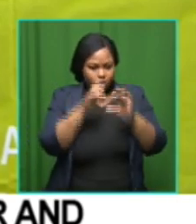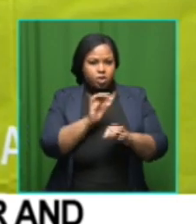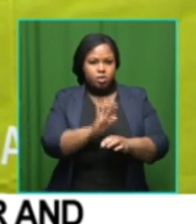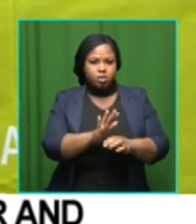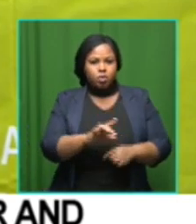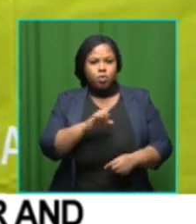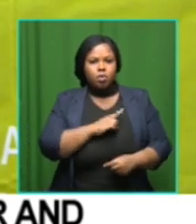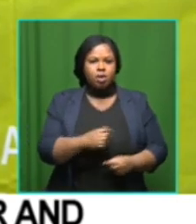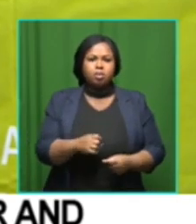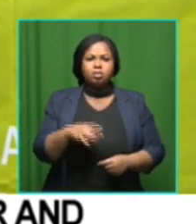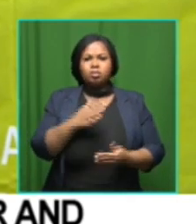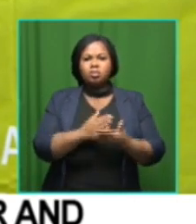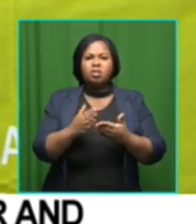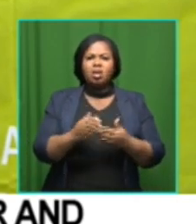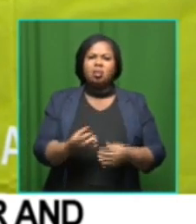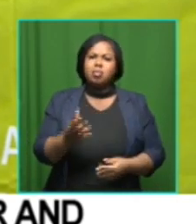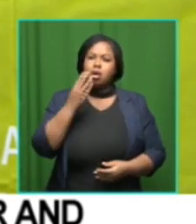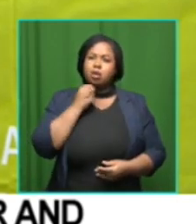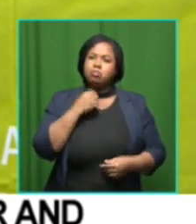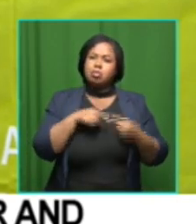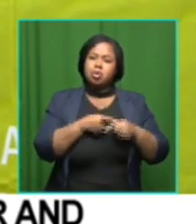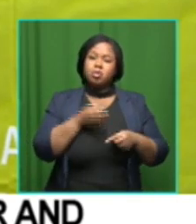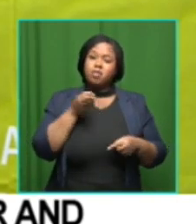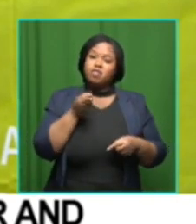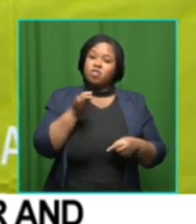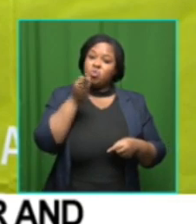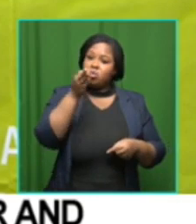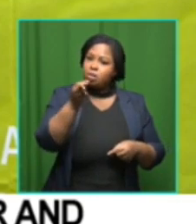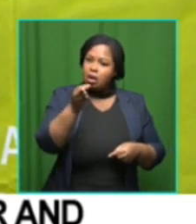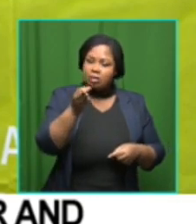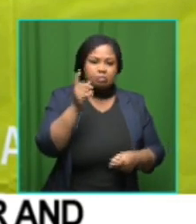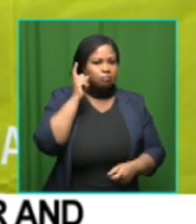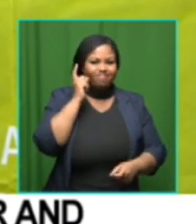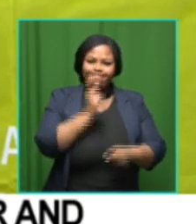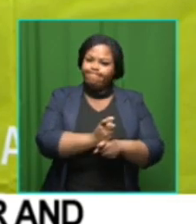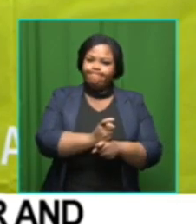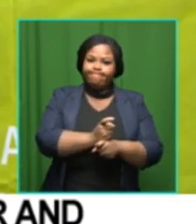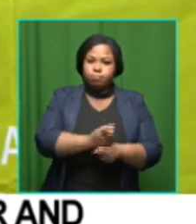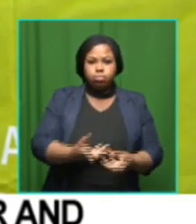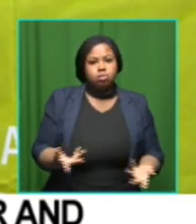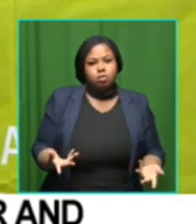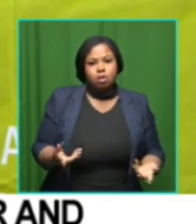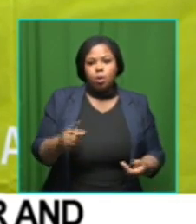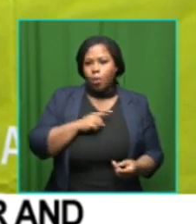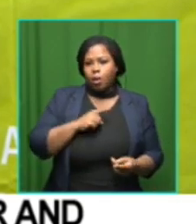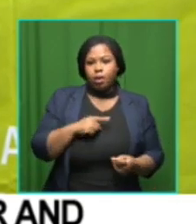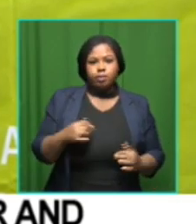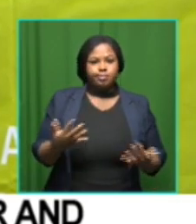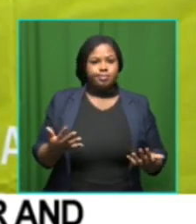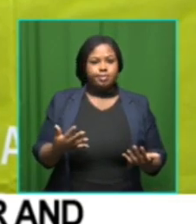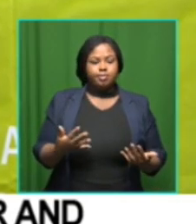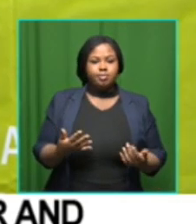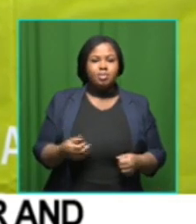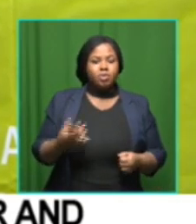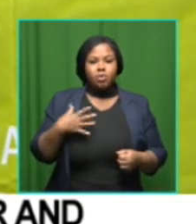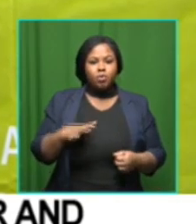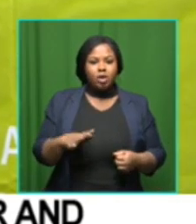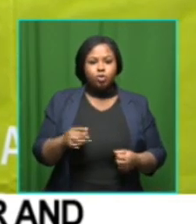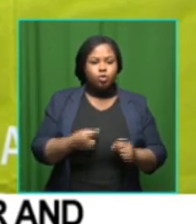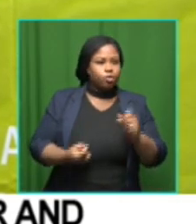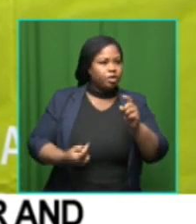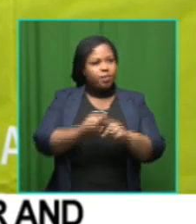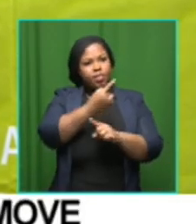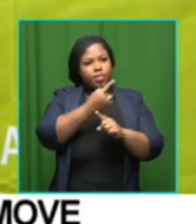get asked a question about future, it's a bit difficult to know. We will not cause you to misunderstand what we're